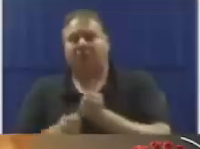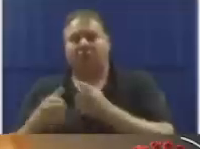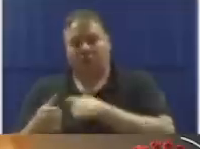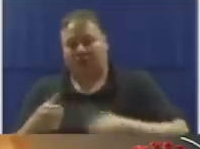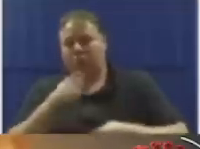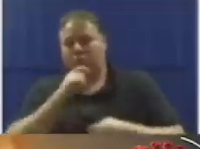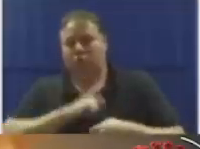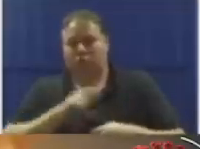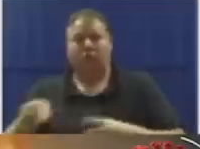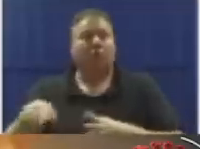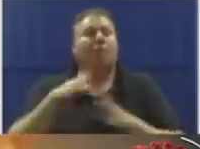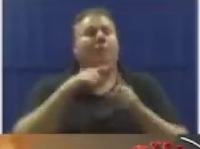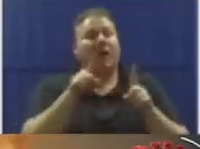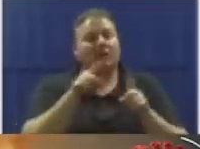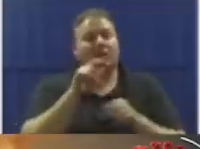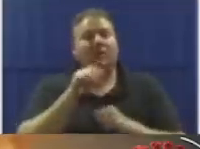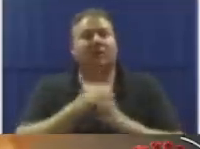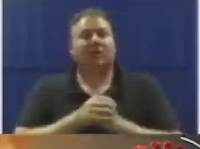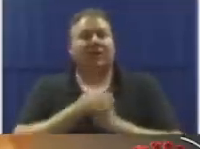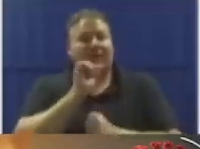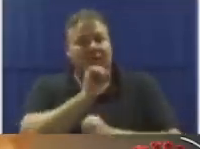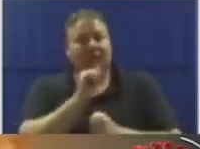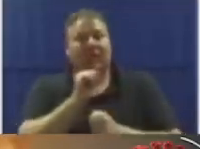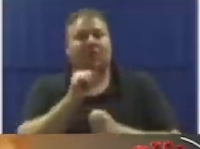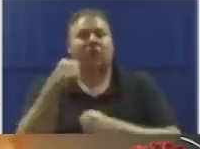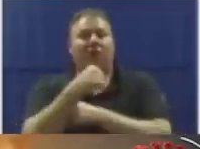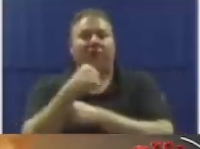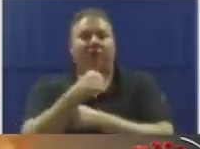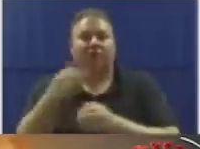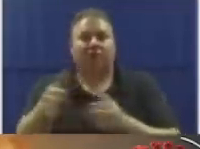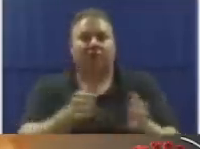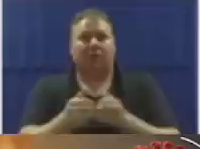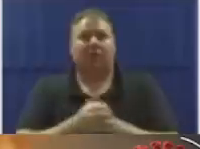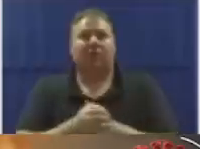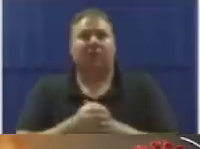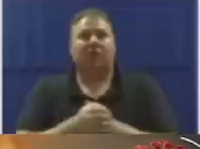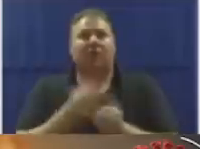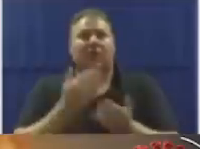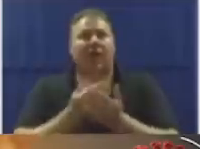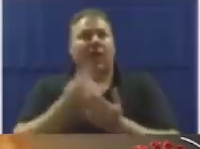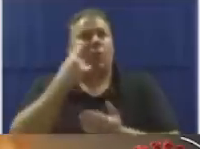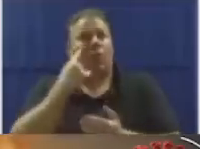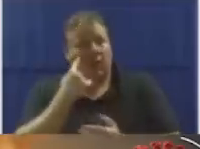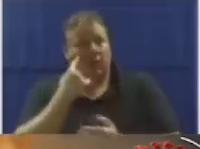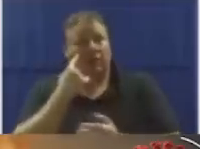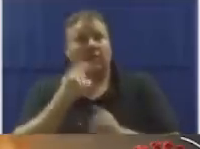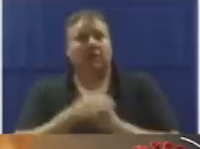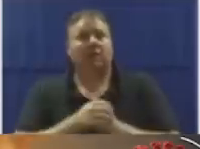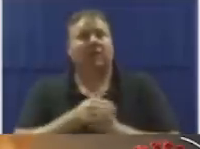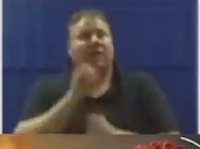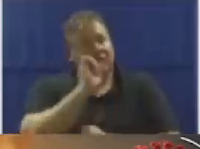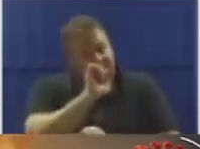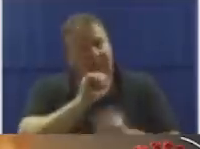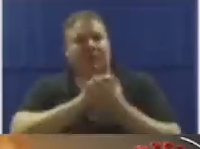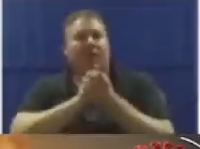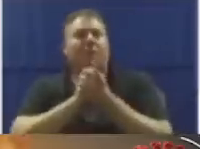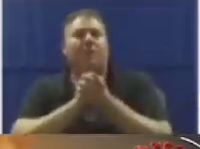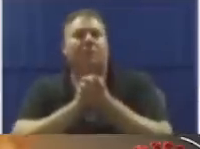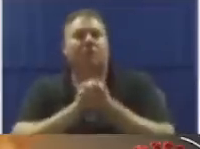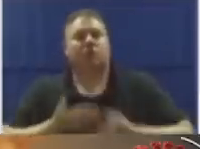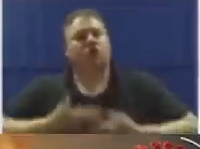requires a gathering of people, presumably that they may hear and bear witness to to his irrevocable commitment to serve